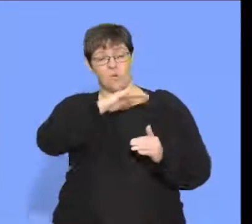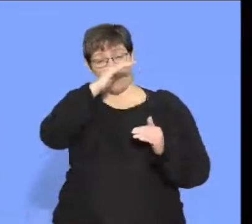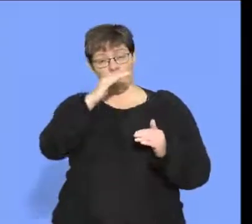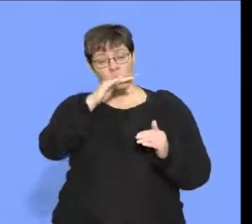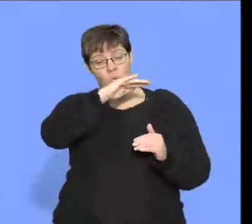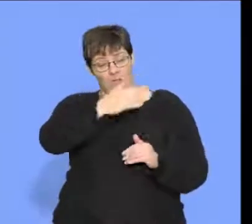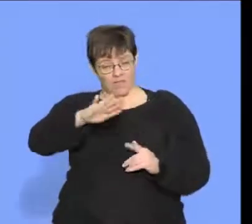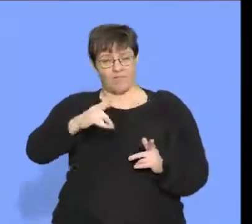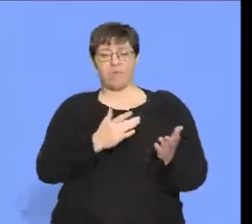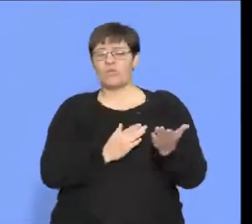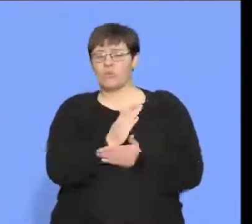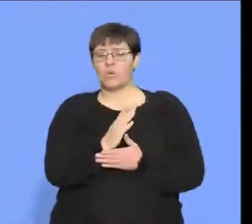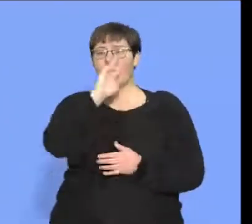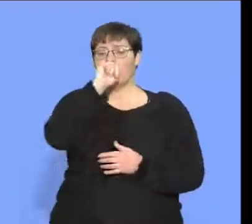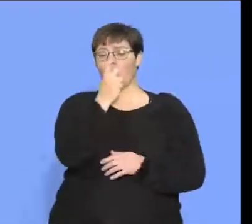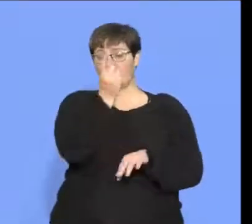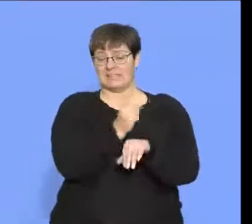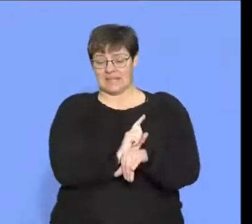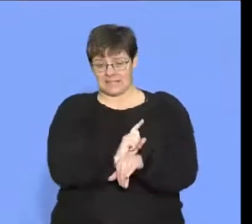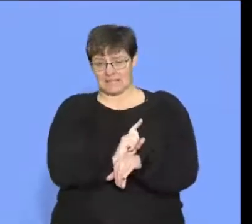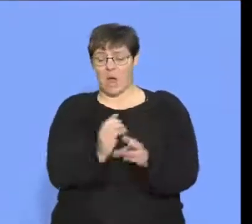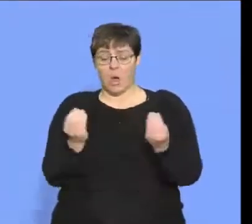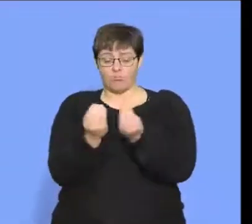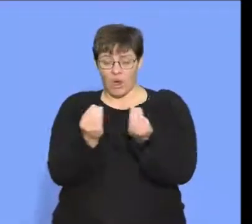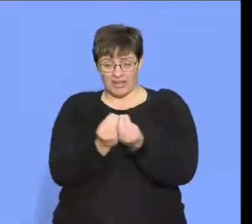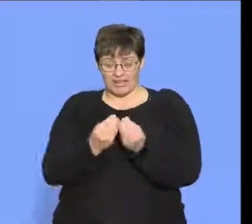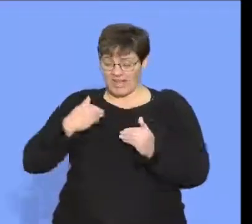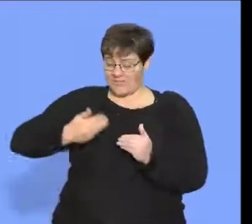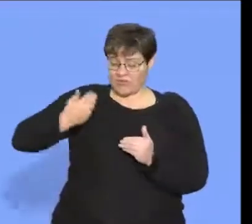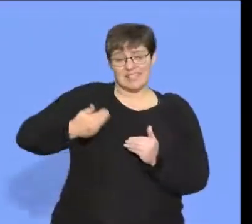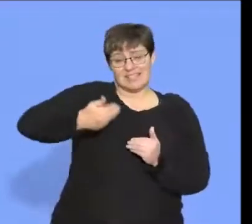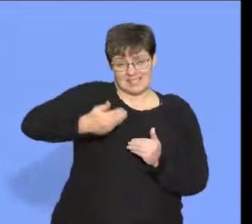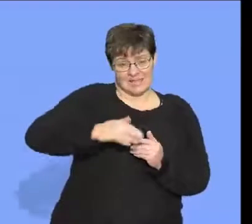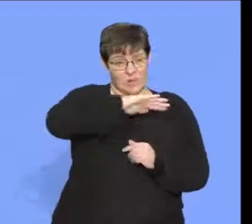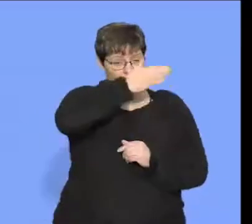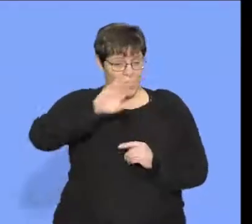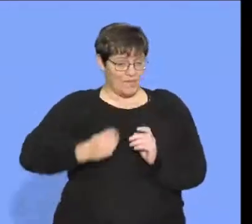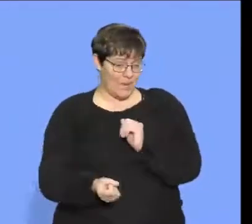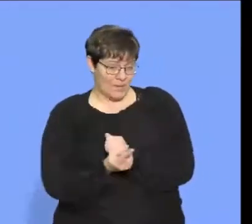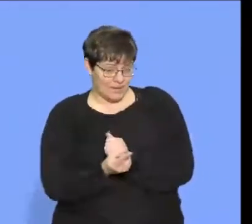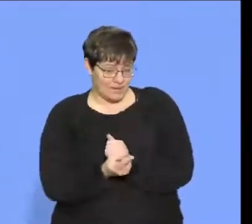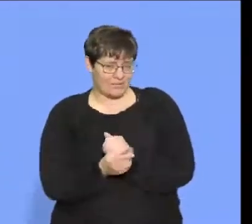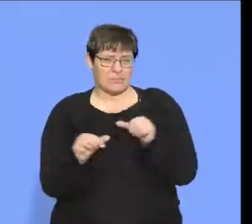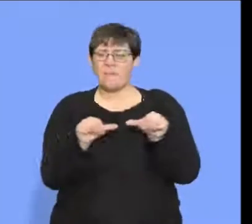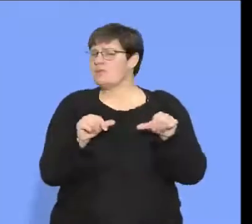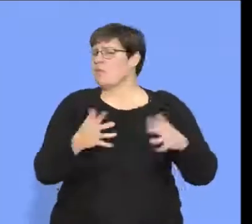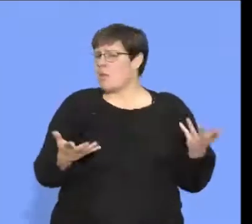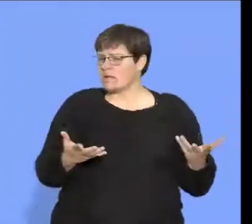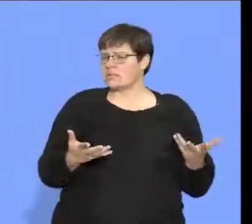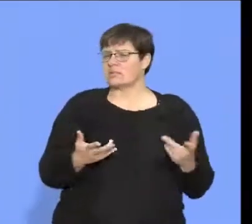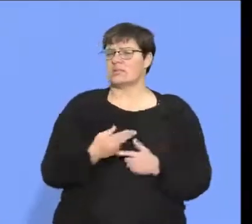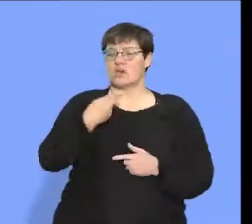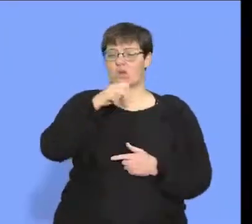wave in meters per second by taking the product of the frequency of the wave, which